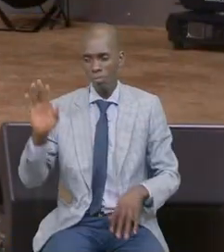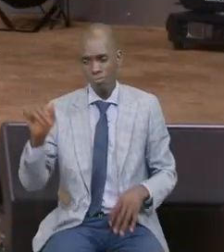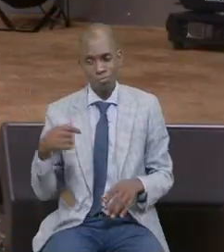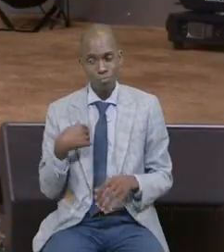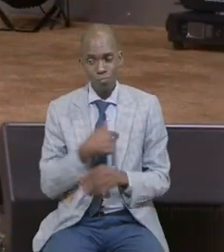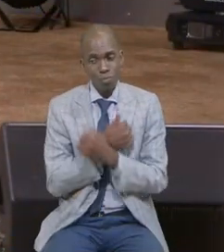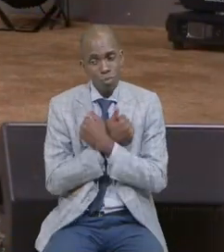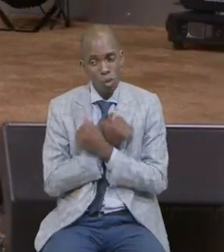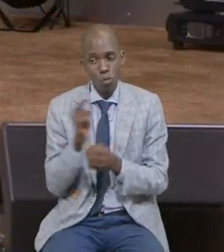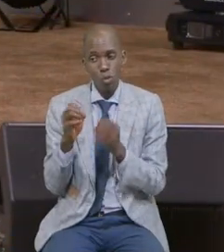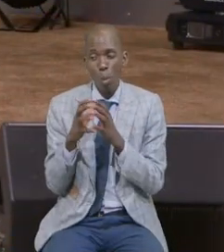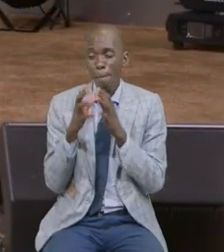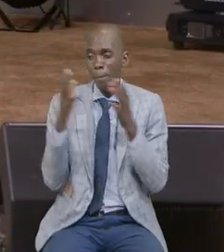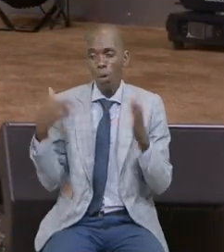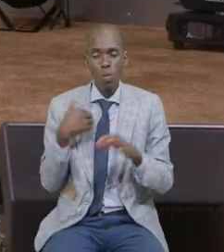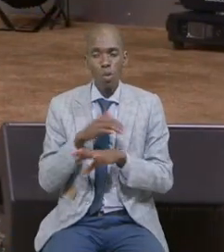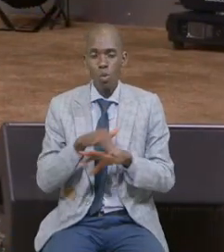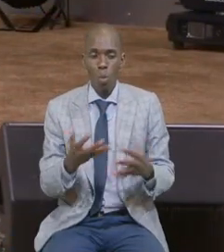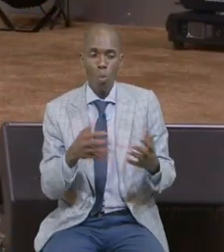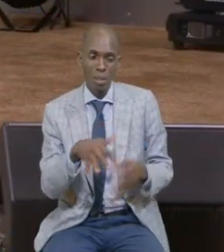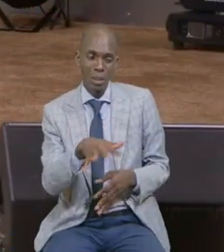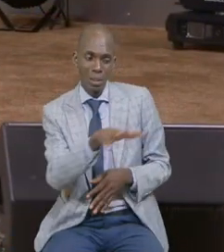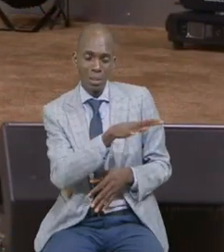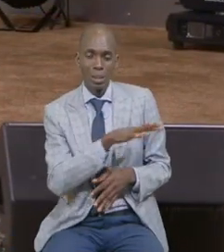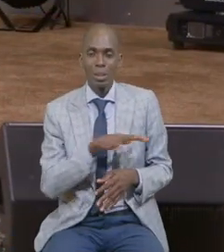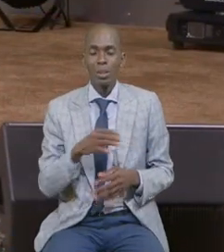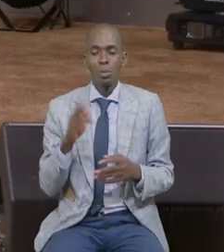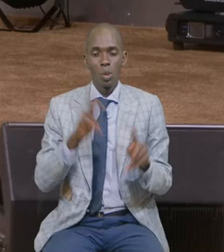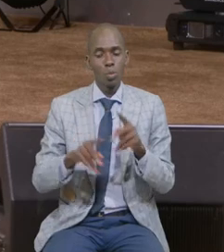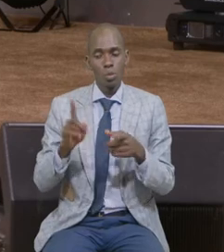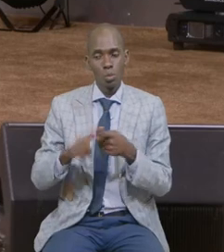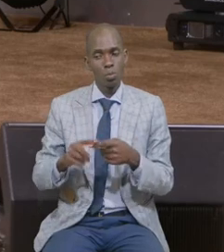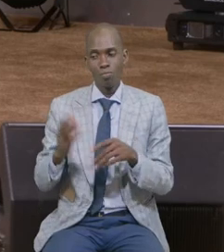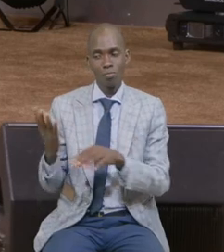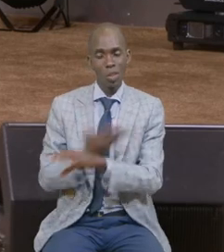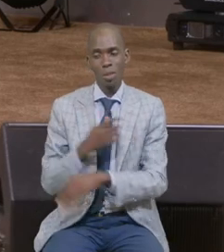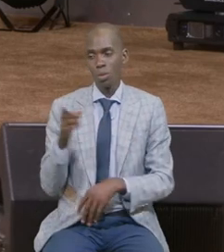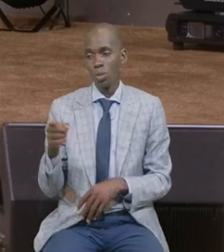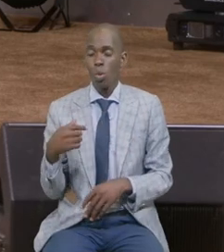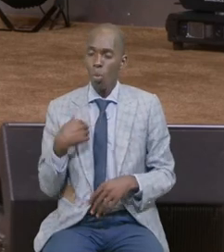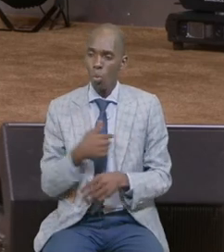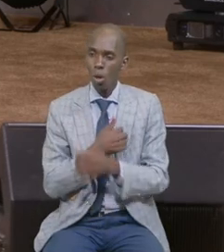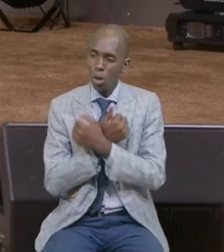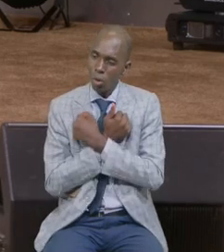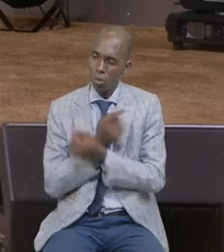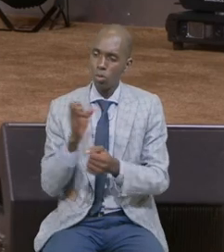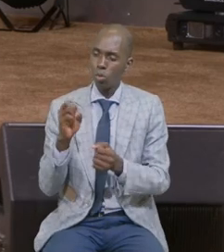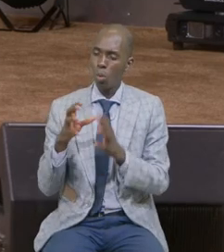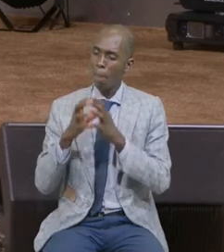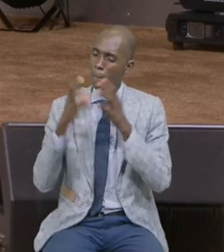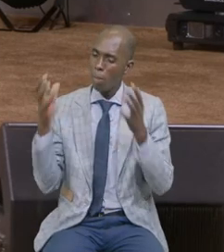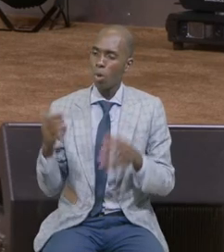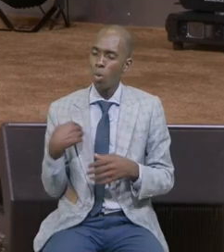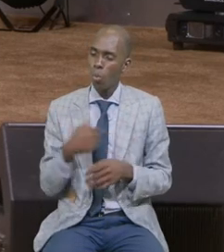much. We don't want these people to disengage you. We love you so much. We want you